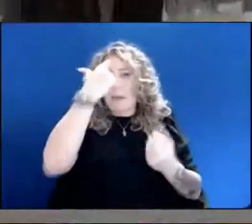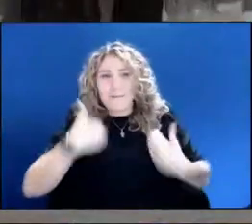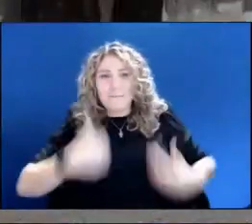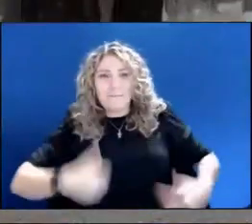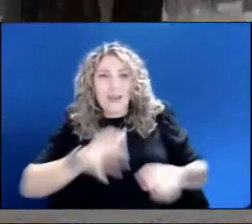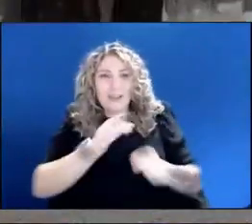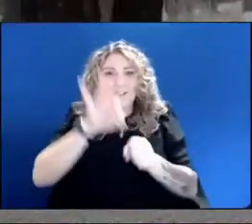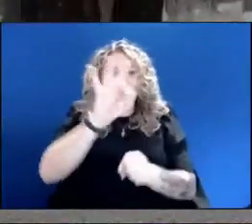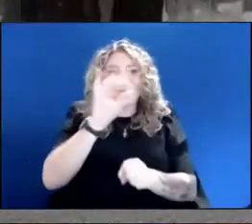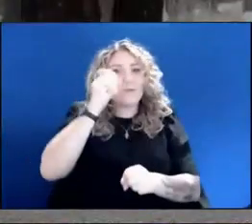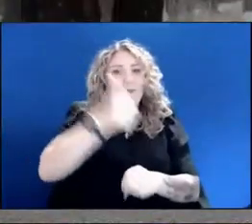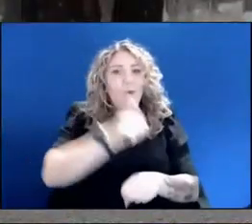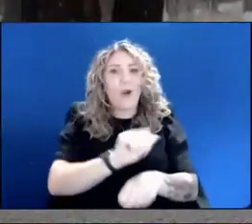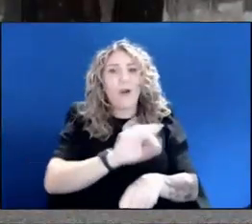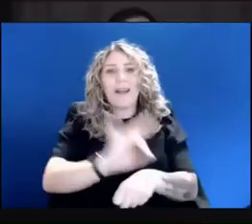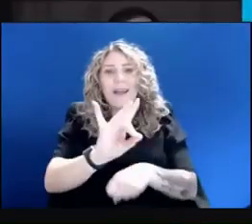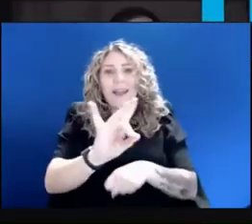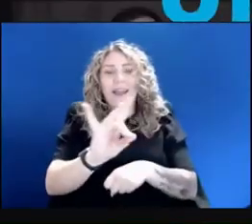Everyone, have a great Thursday.